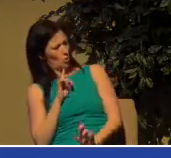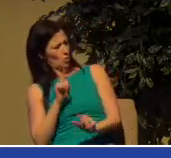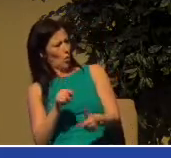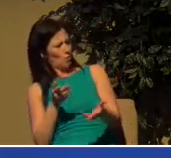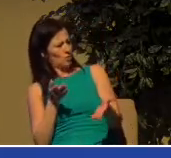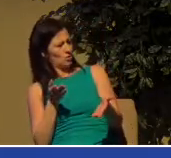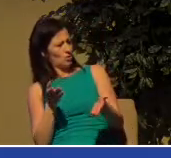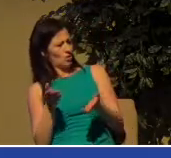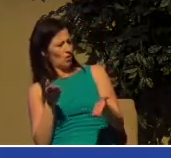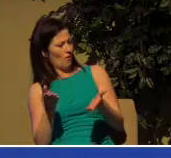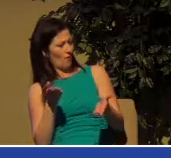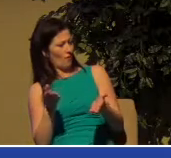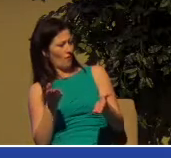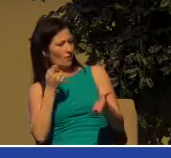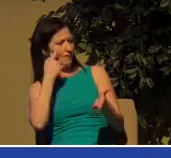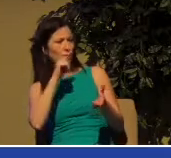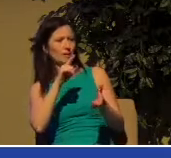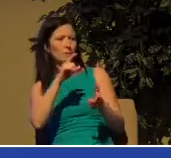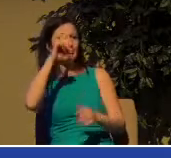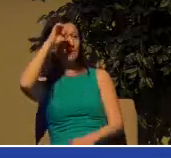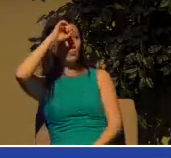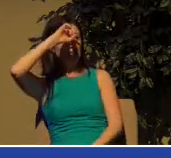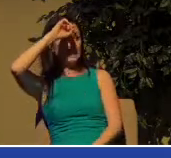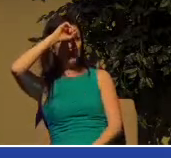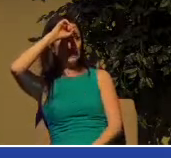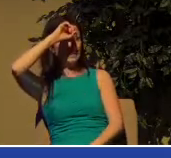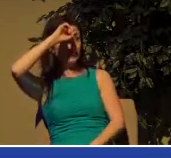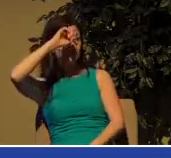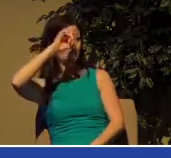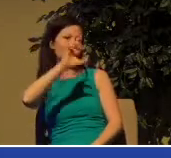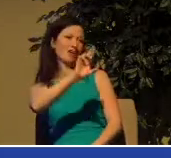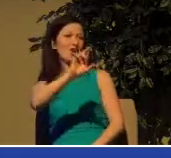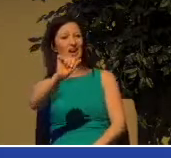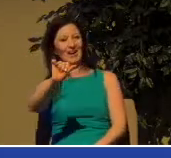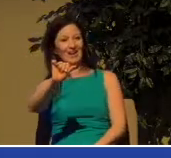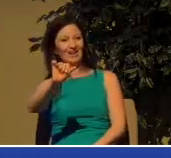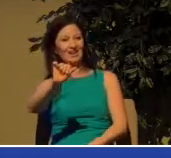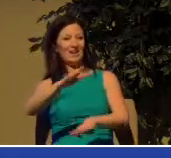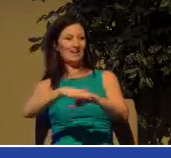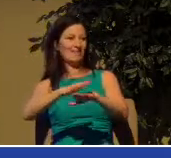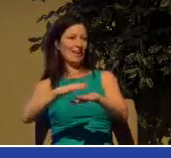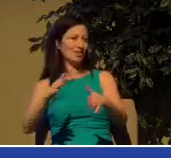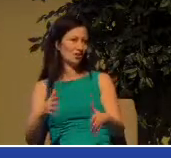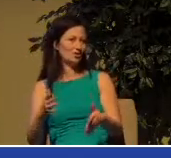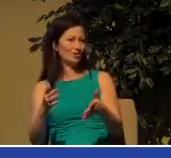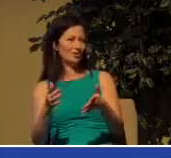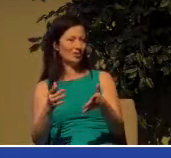dorm advisor for the following year and to make application for